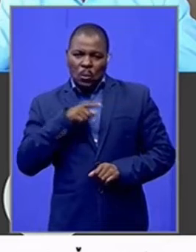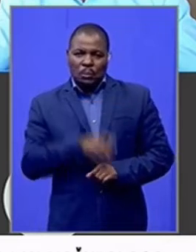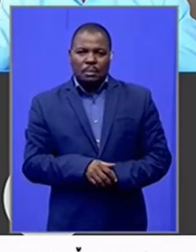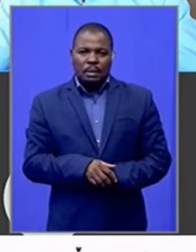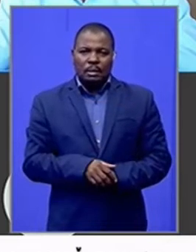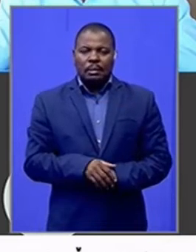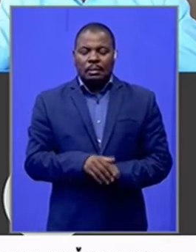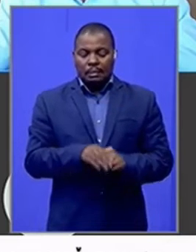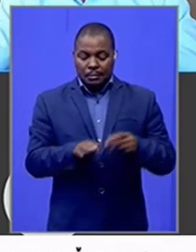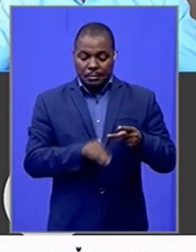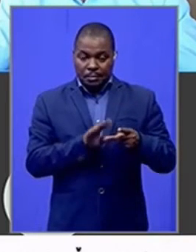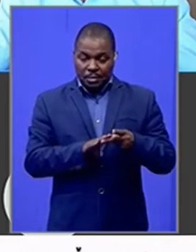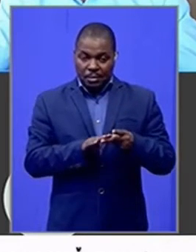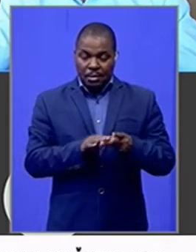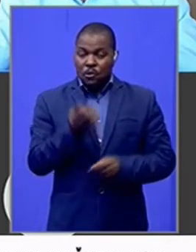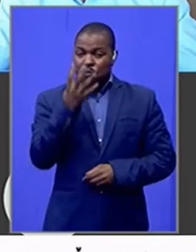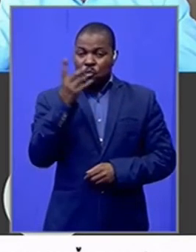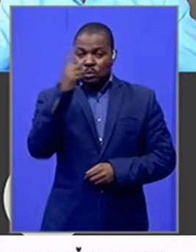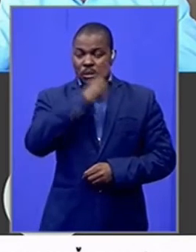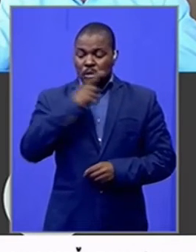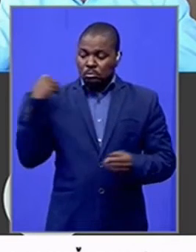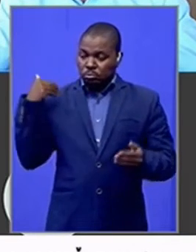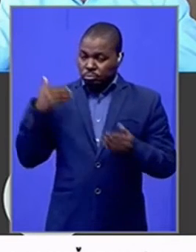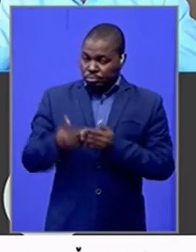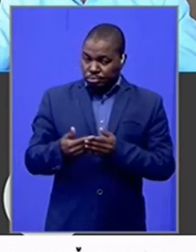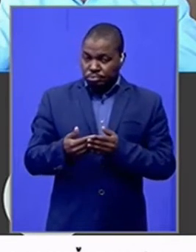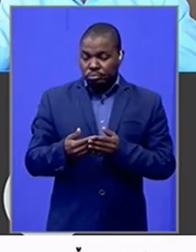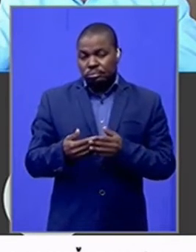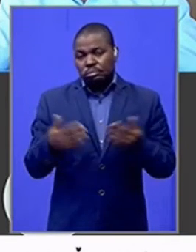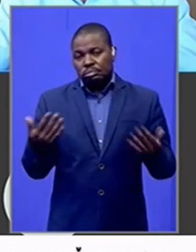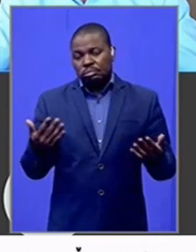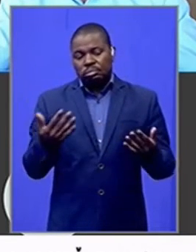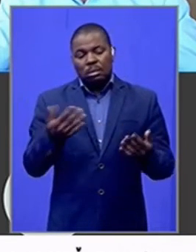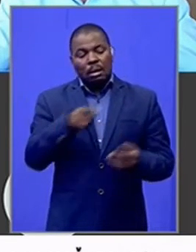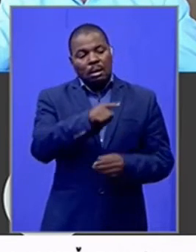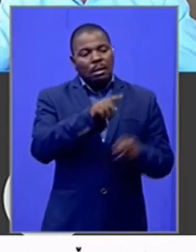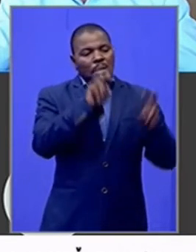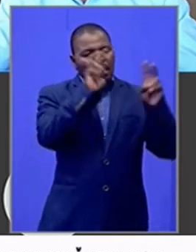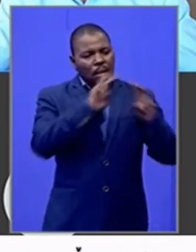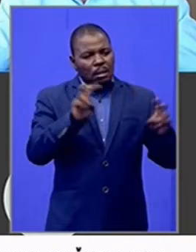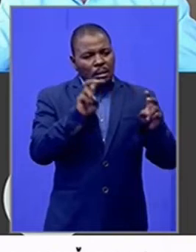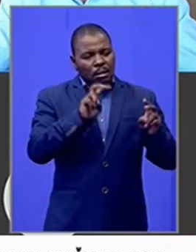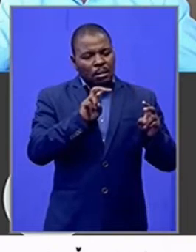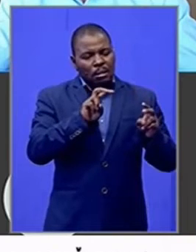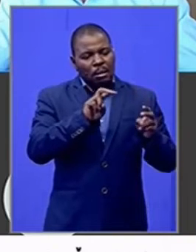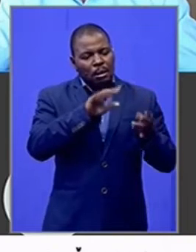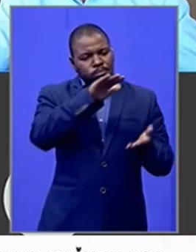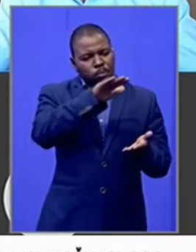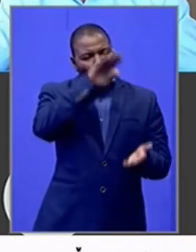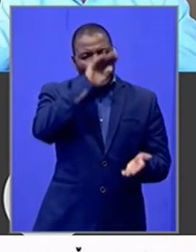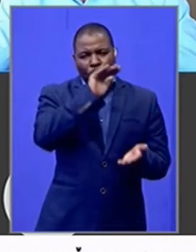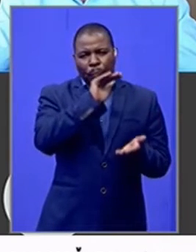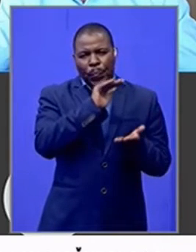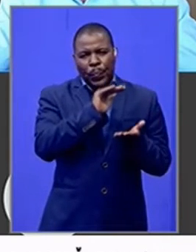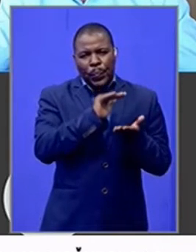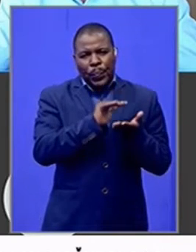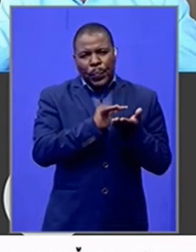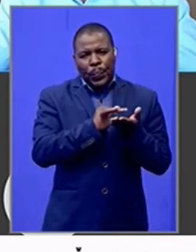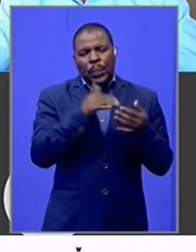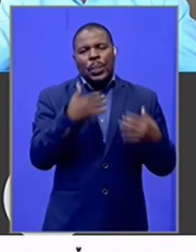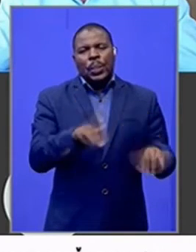the past 4 days we have significantly depleted our reserves of